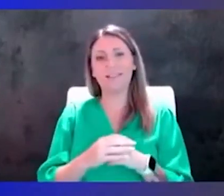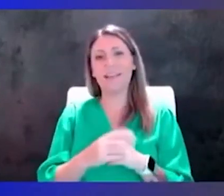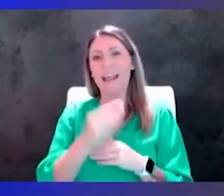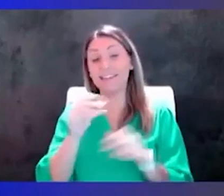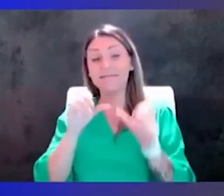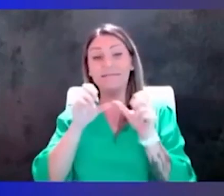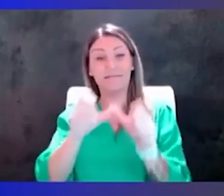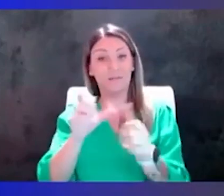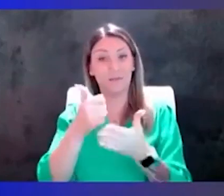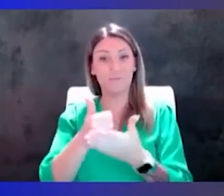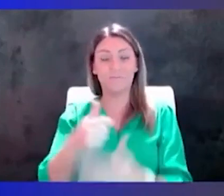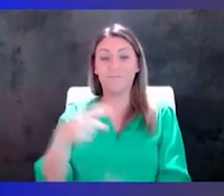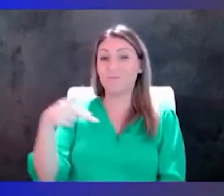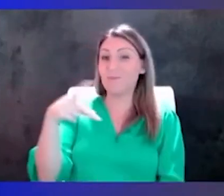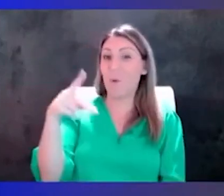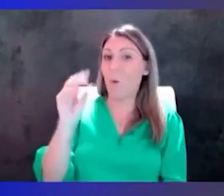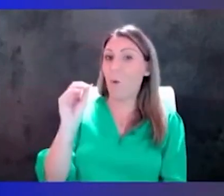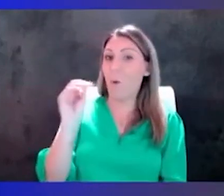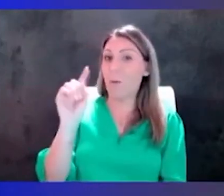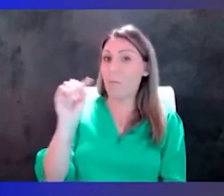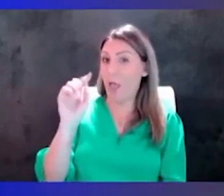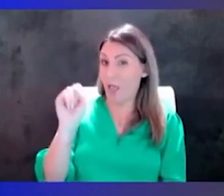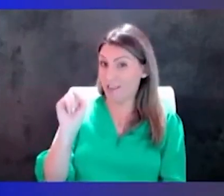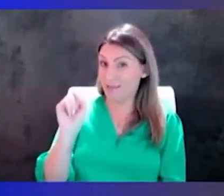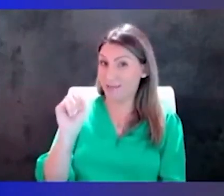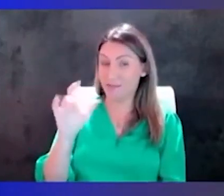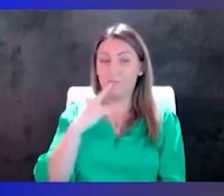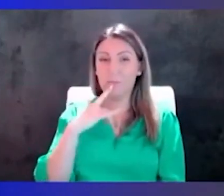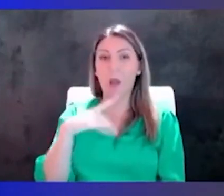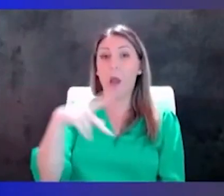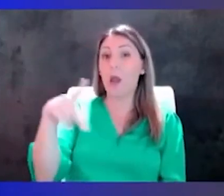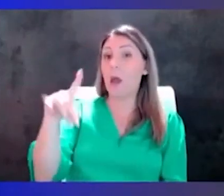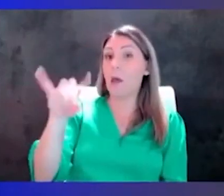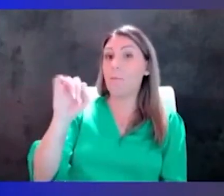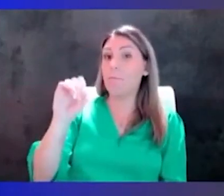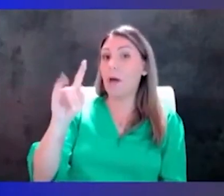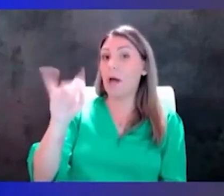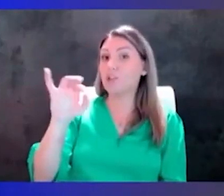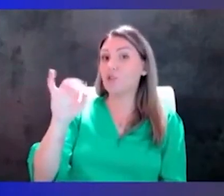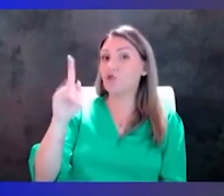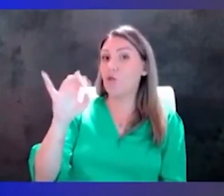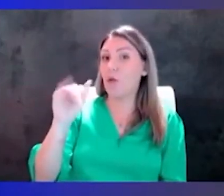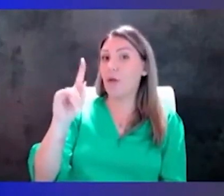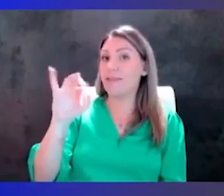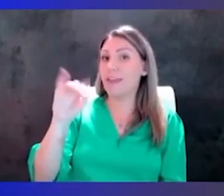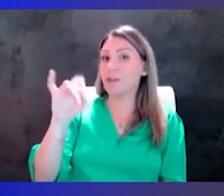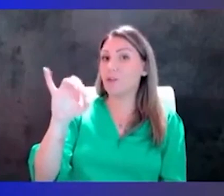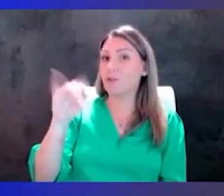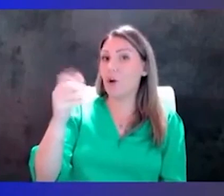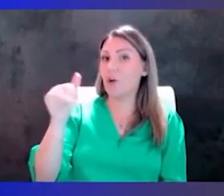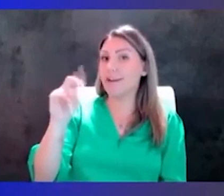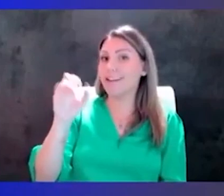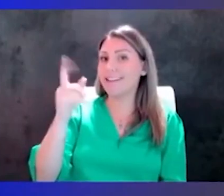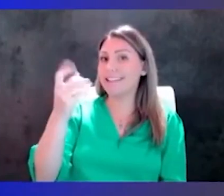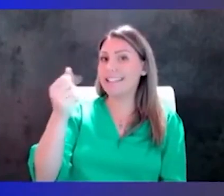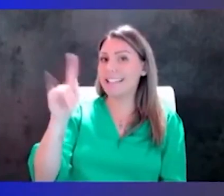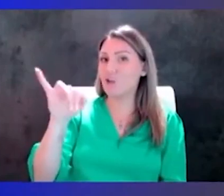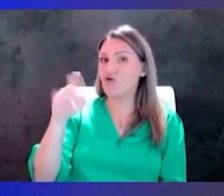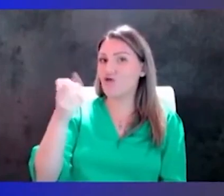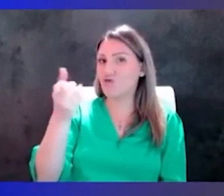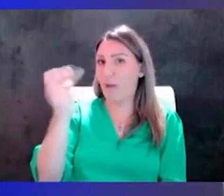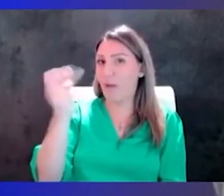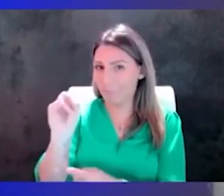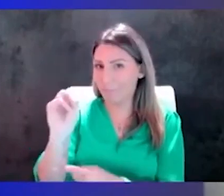POTS, as we mentioned, it's a mouthful, right? So postural tachycardia syndrome or postural orthostatic tachycardia syndrome. What this